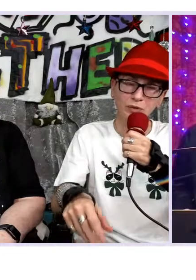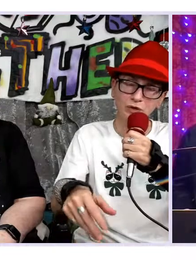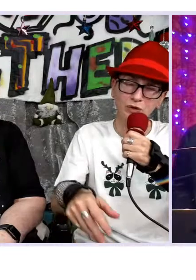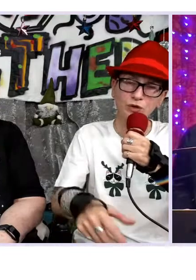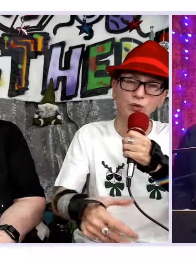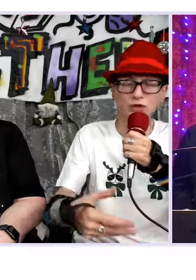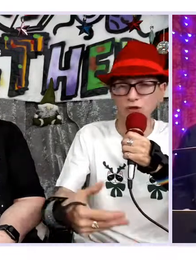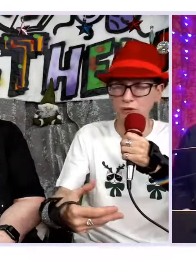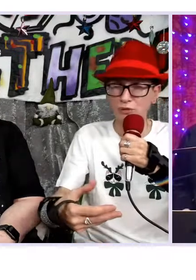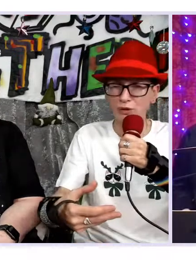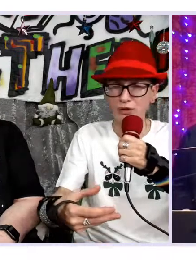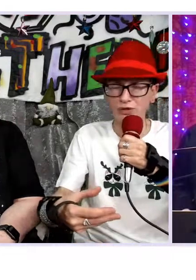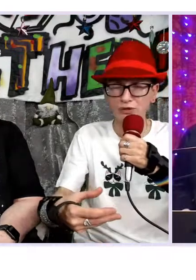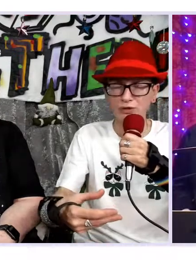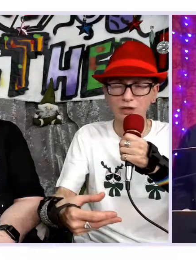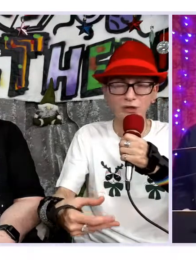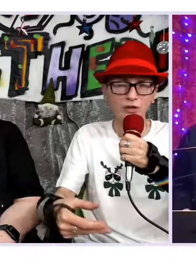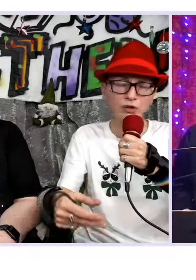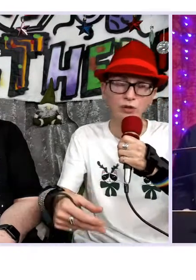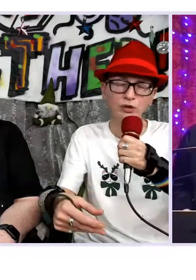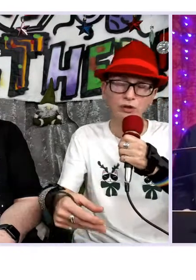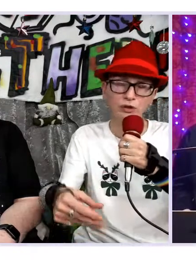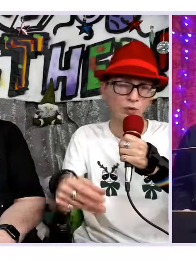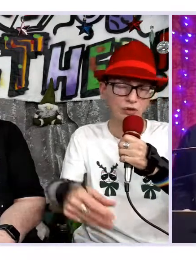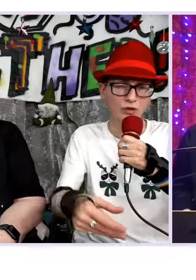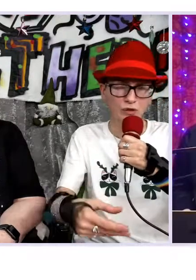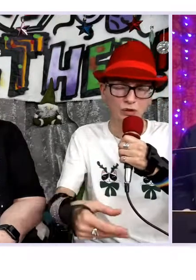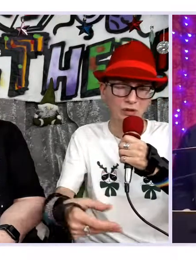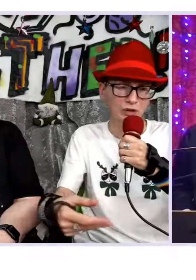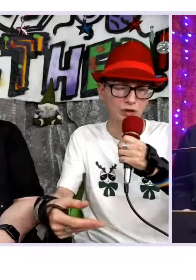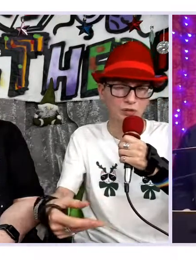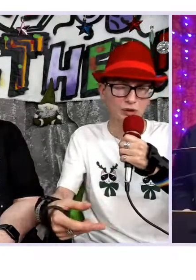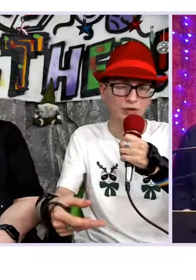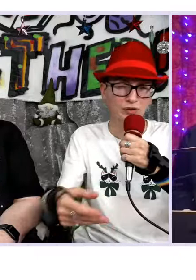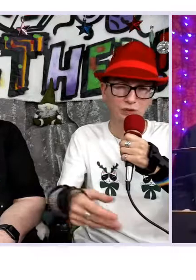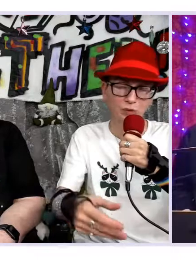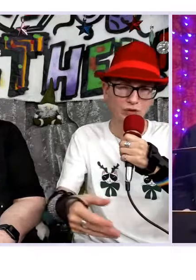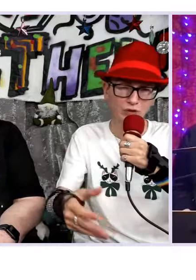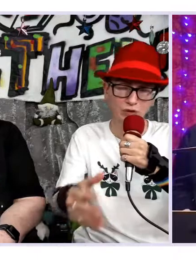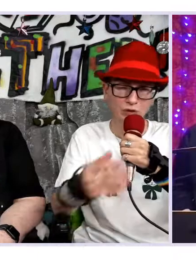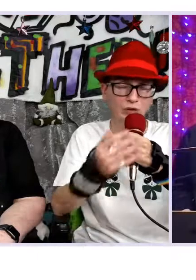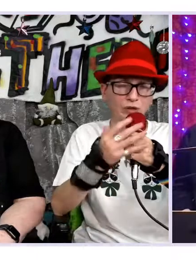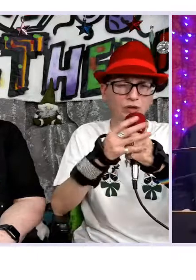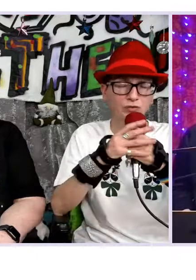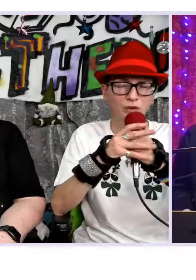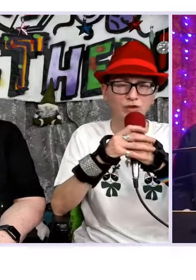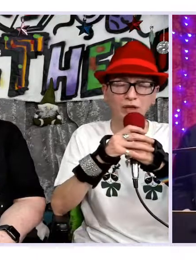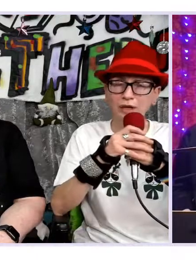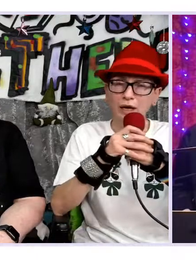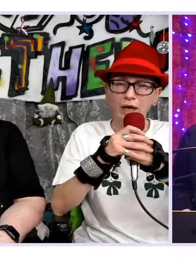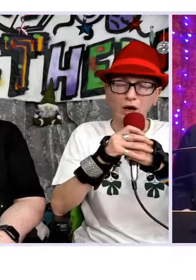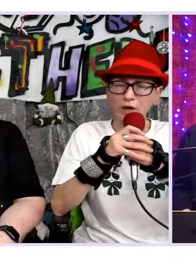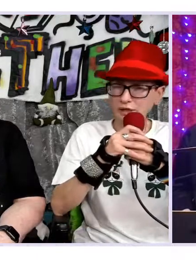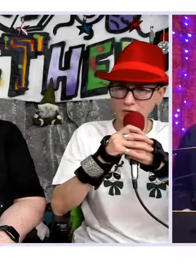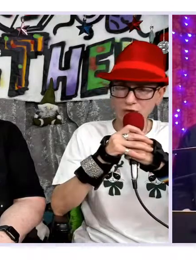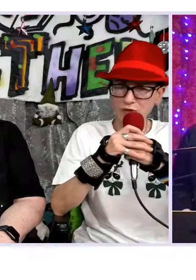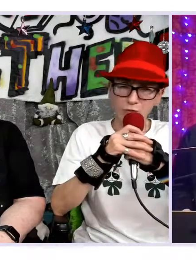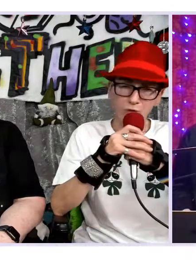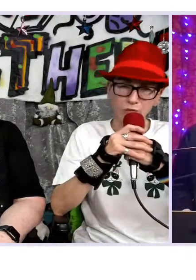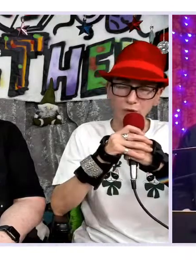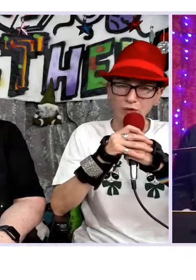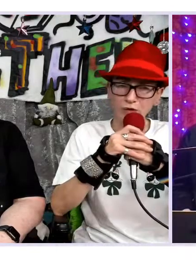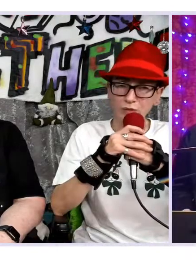interim and made a short digital piece, and then they're looking at what do they do with the digital piece and what do they do with the live piece. I'd love